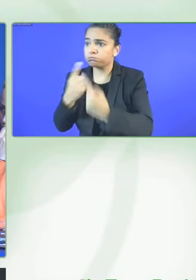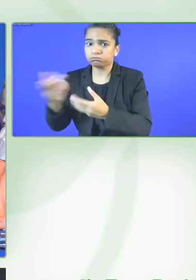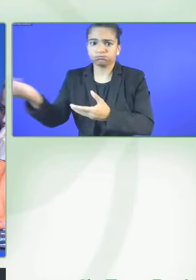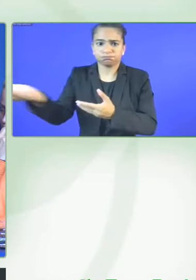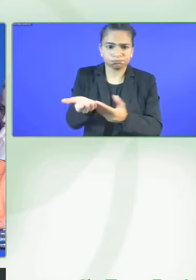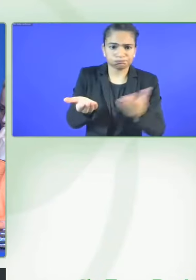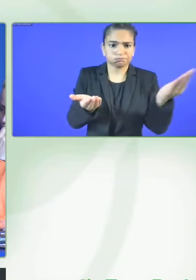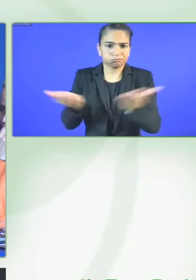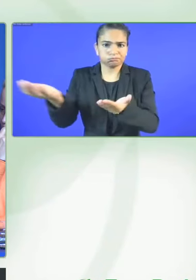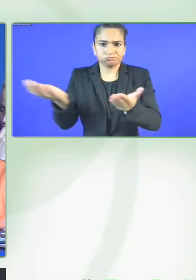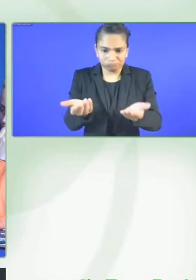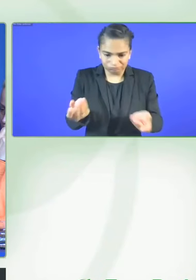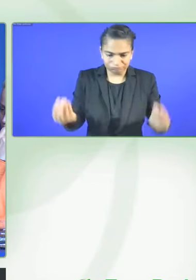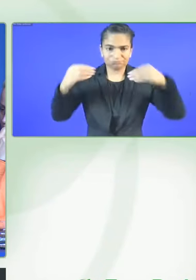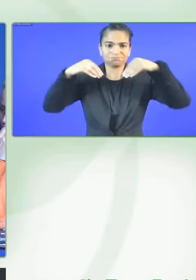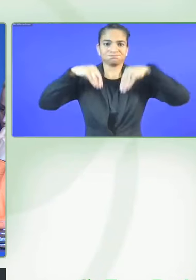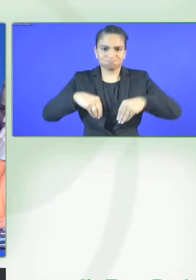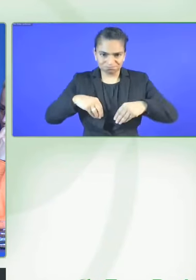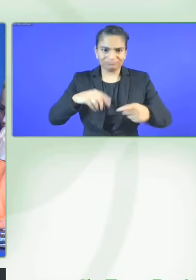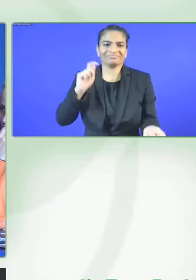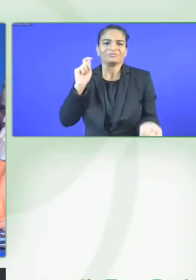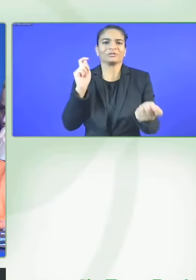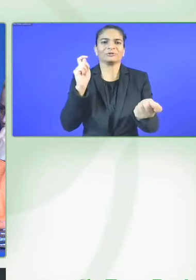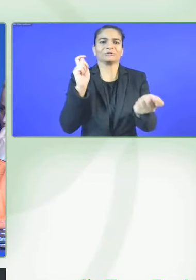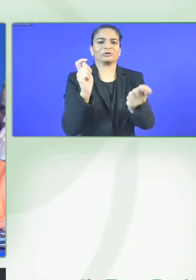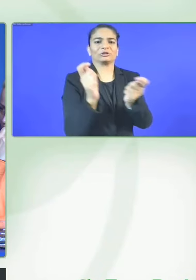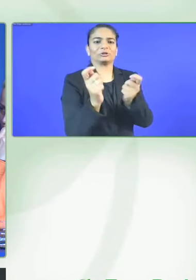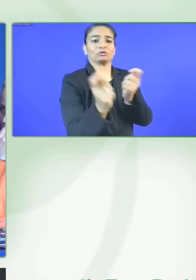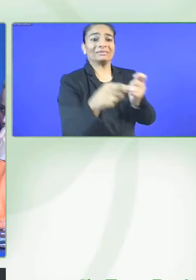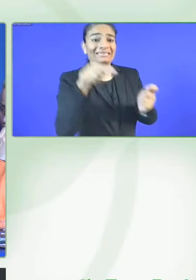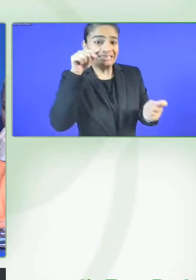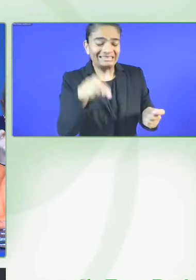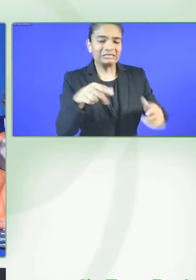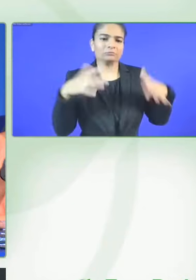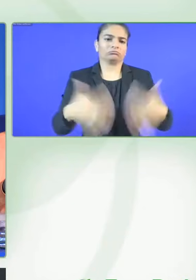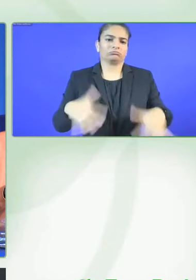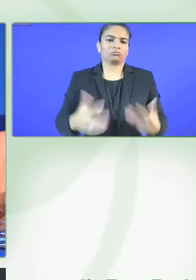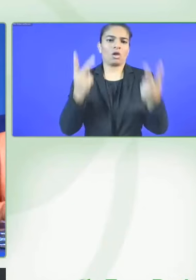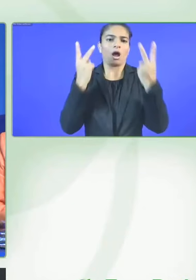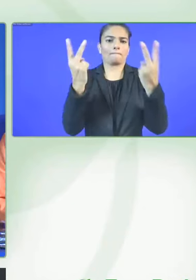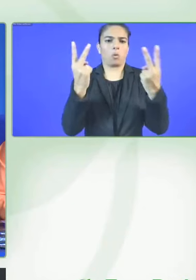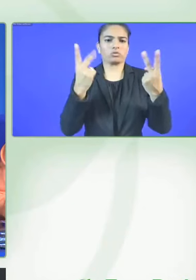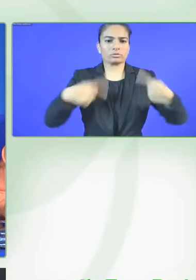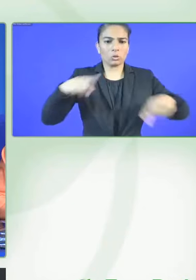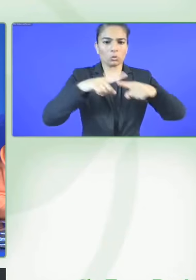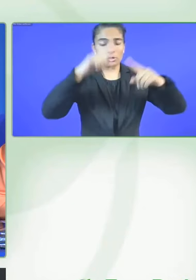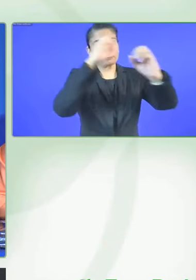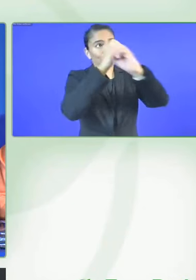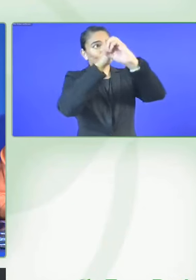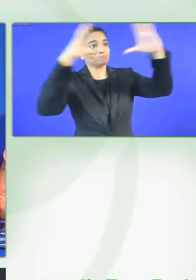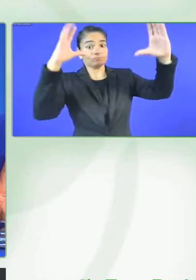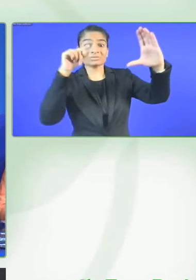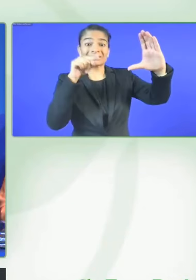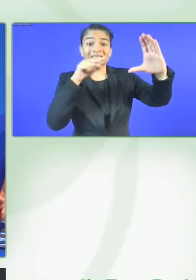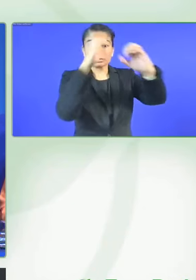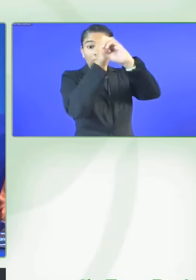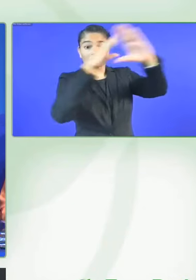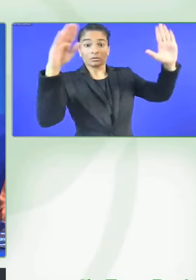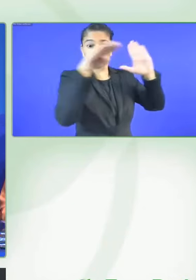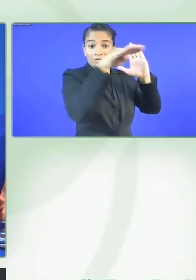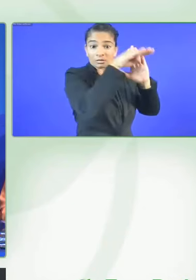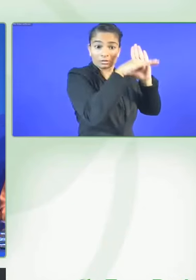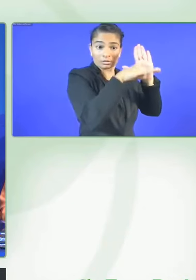change, there is a need for effective enforcement. Otherwise, the law is just a